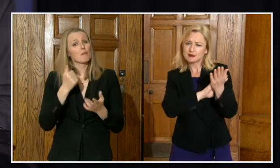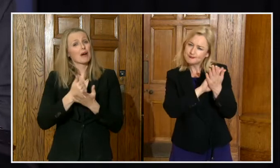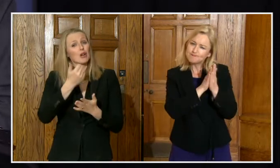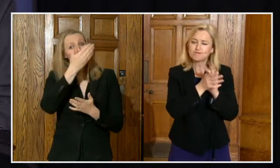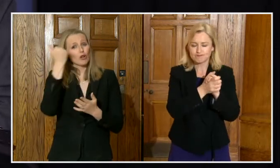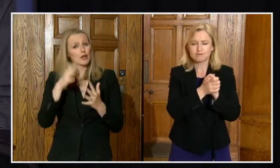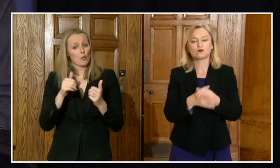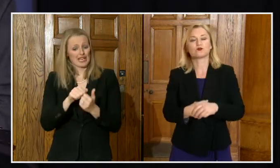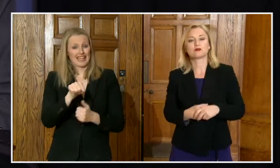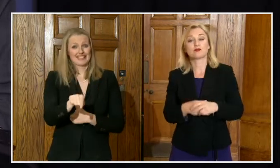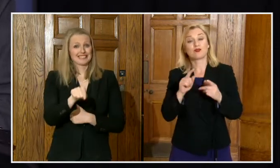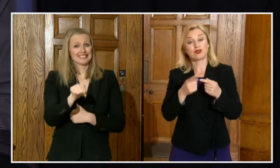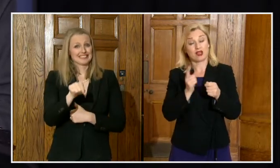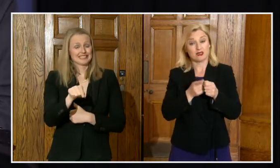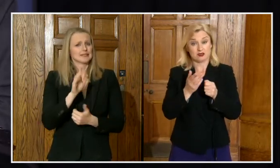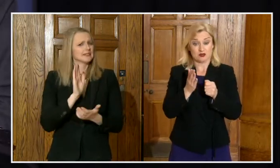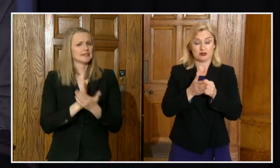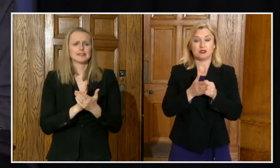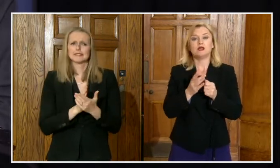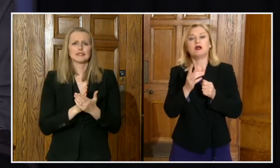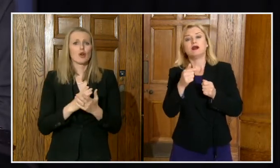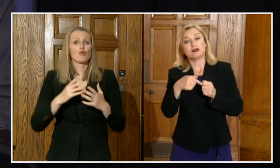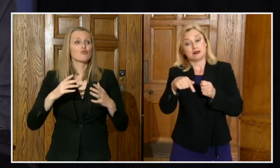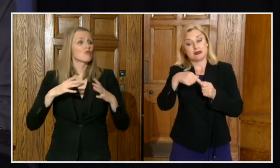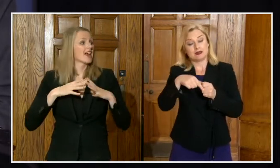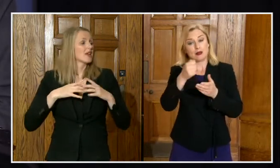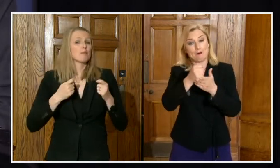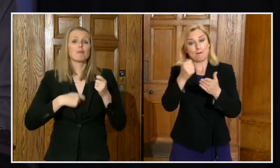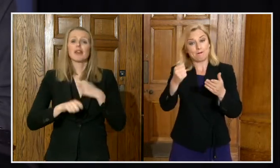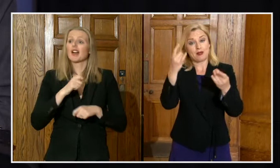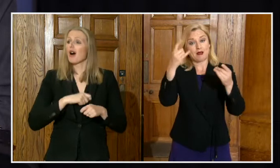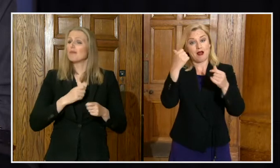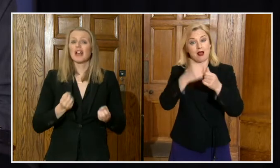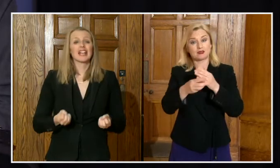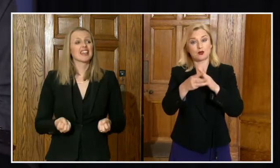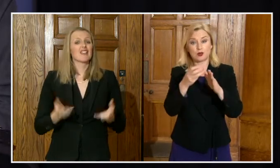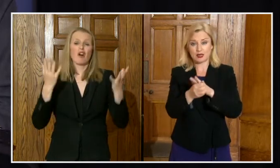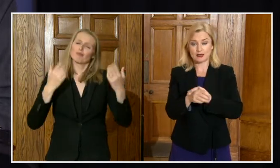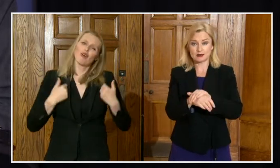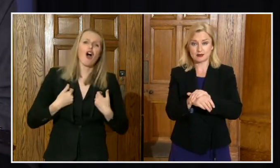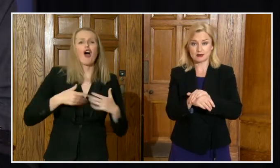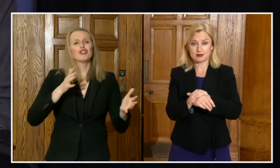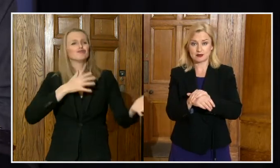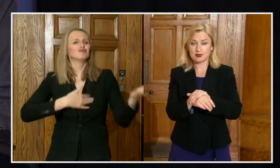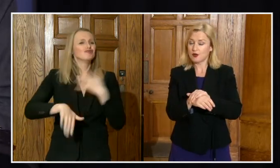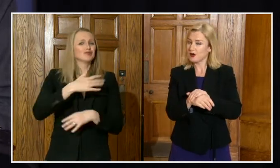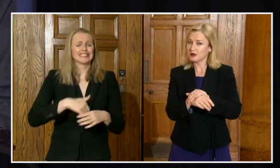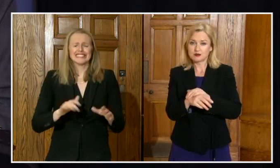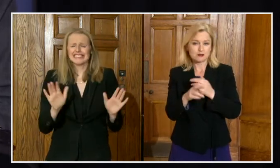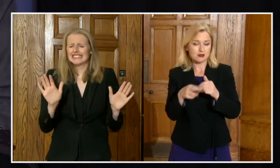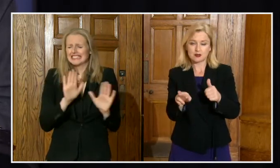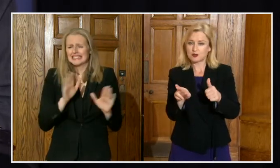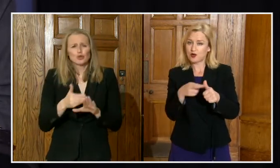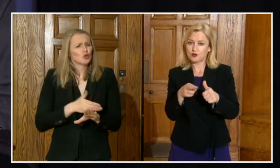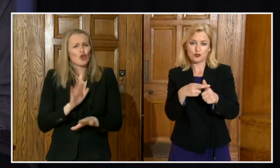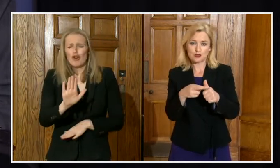holiday weekend. It is too early for us to drop our guard. Your response to date has been